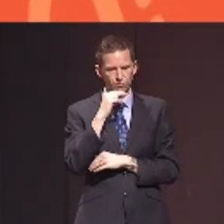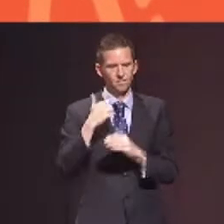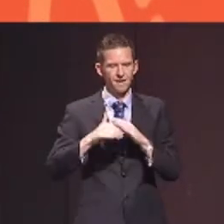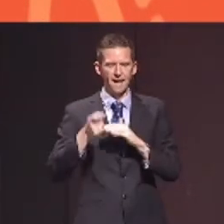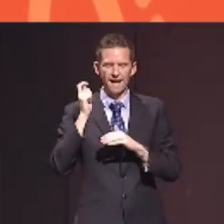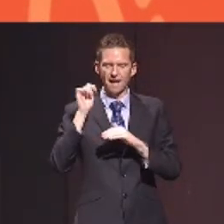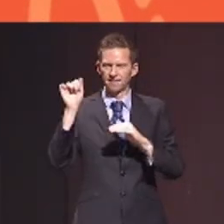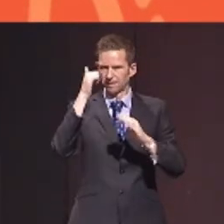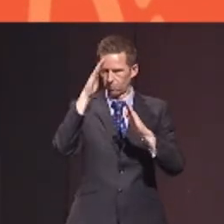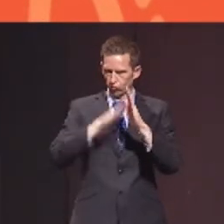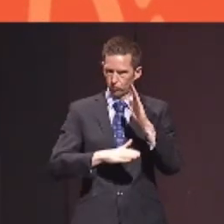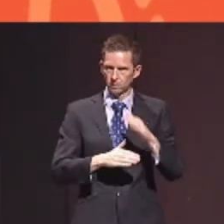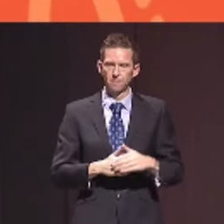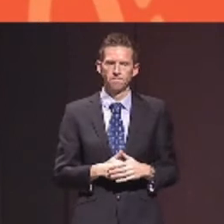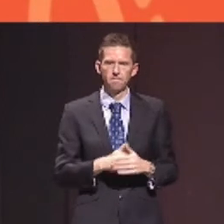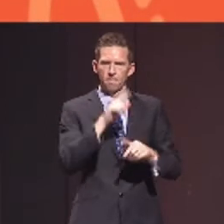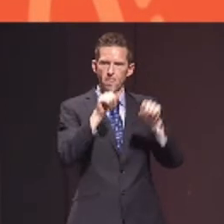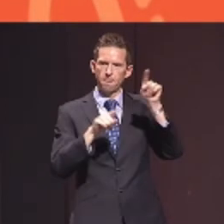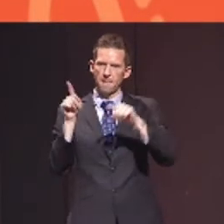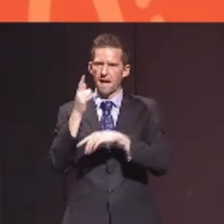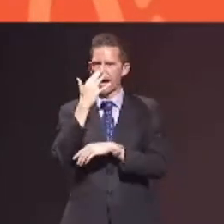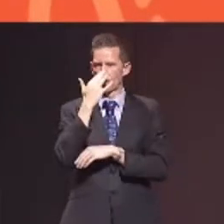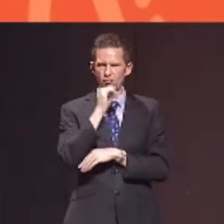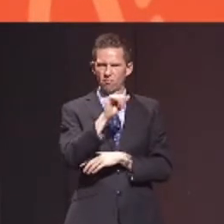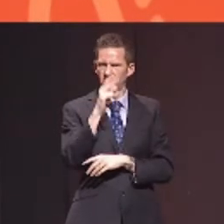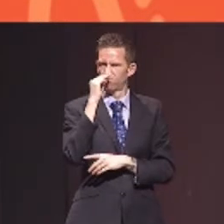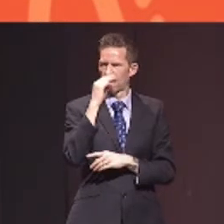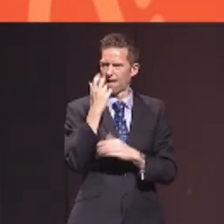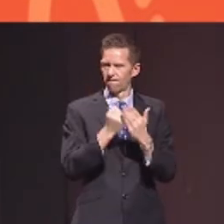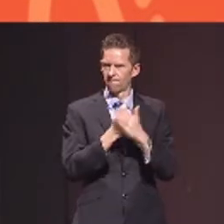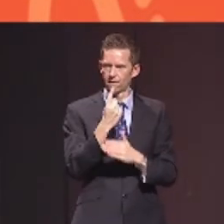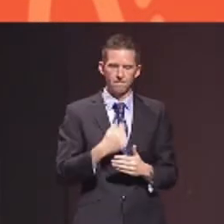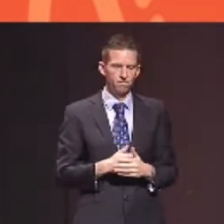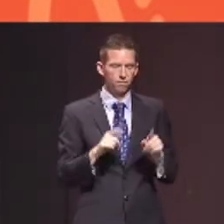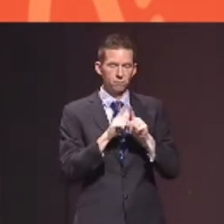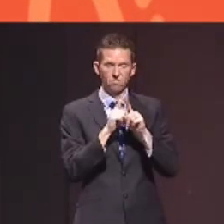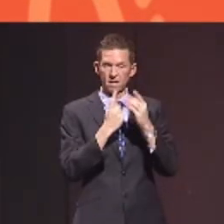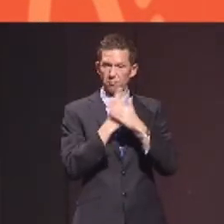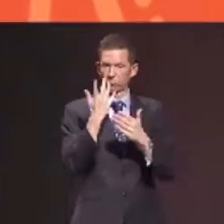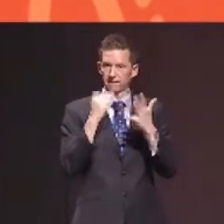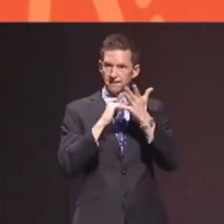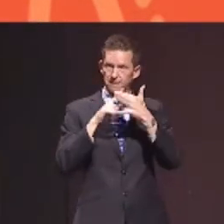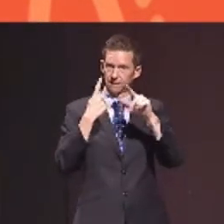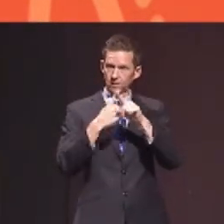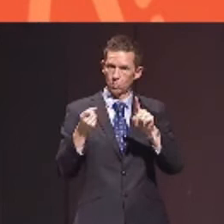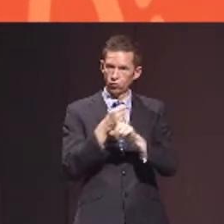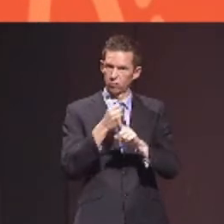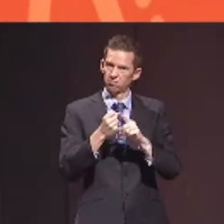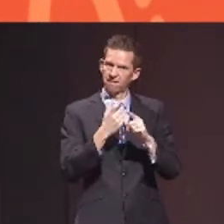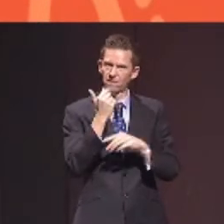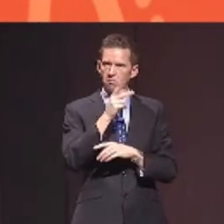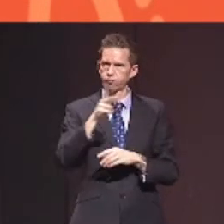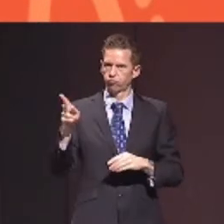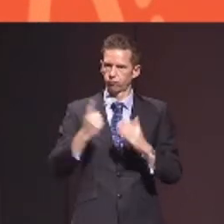in Kenya, all issues that adolescents in general face, including sexual abuse that is very typical in